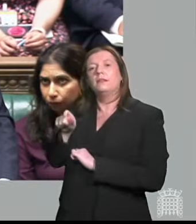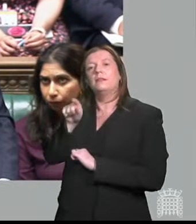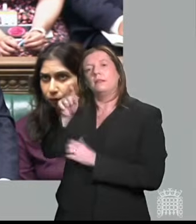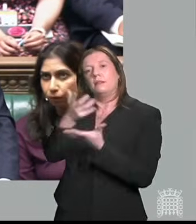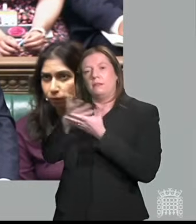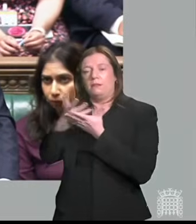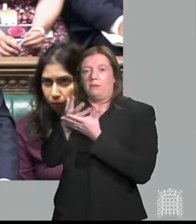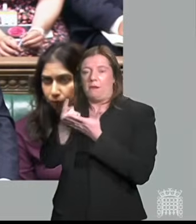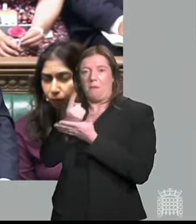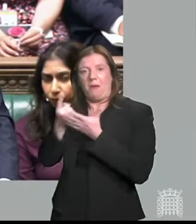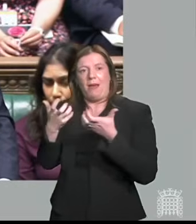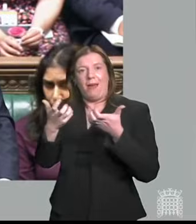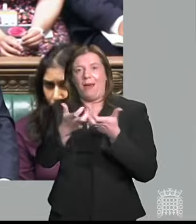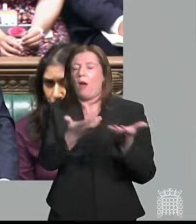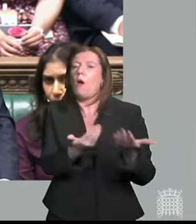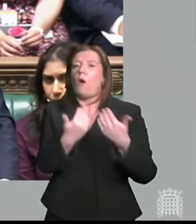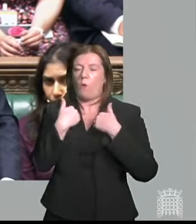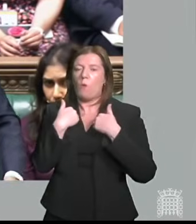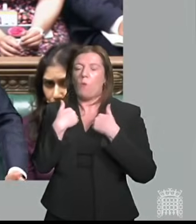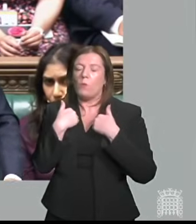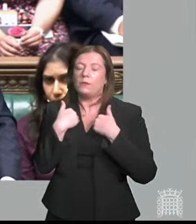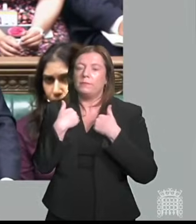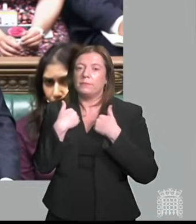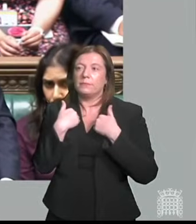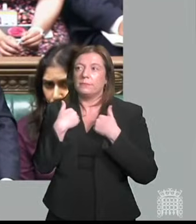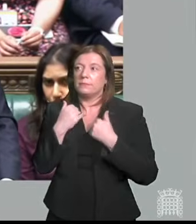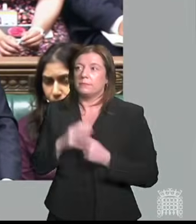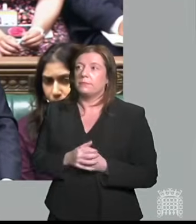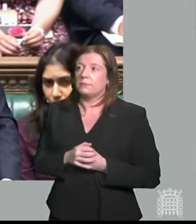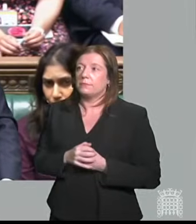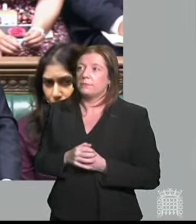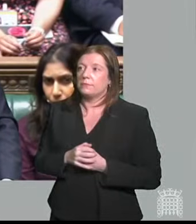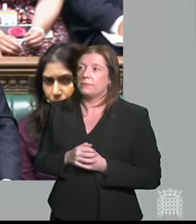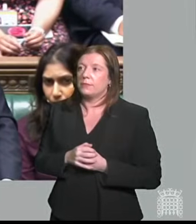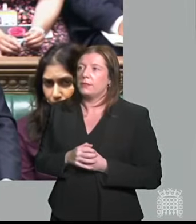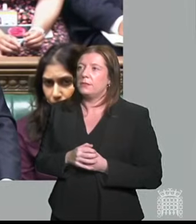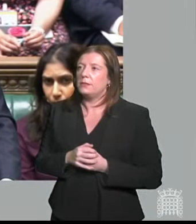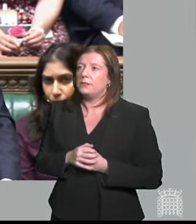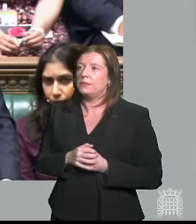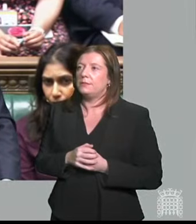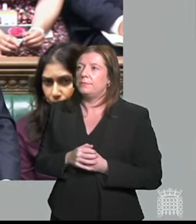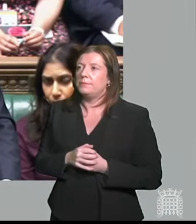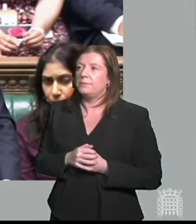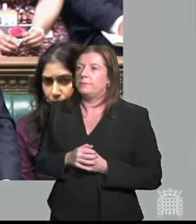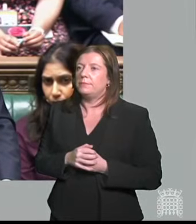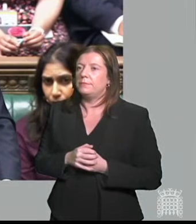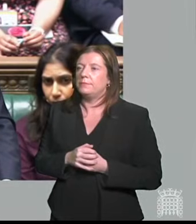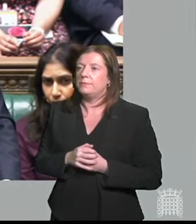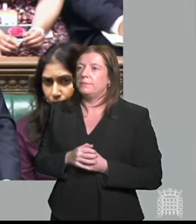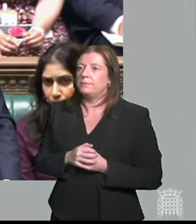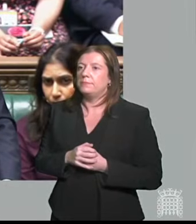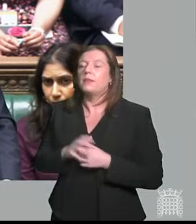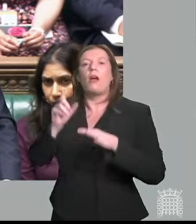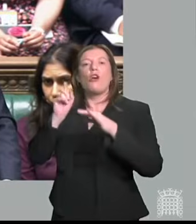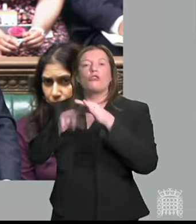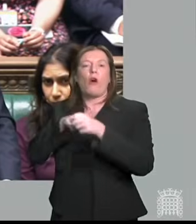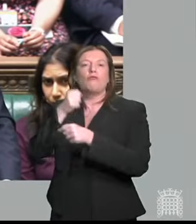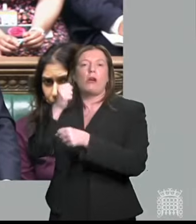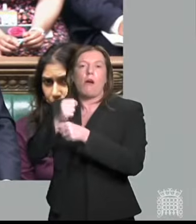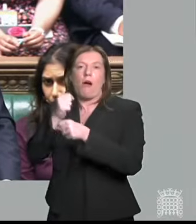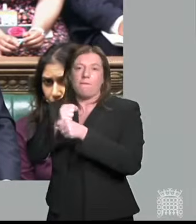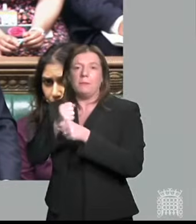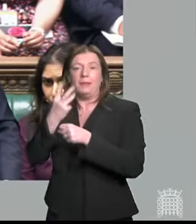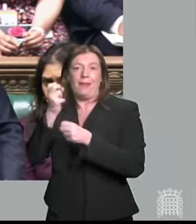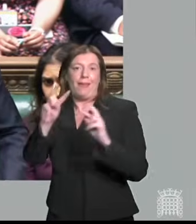this very issue, which we discussed at length. The Qatari government is taking a lead and working intensely to help release hostages using